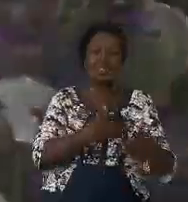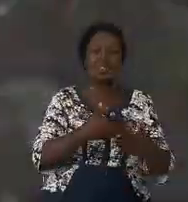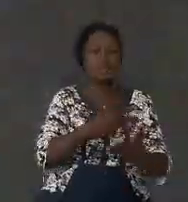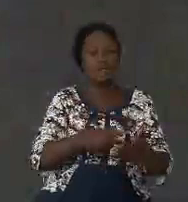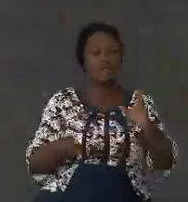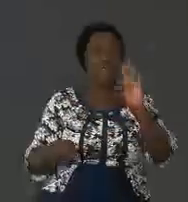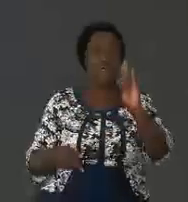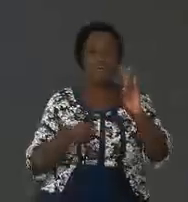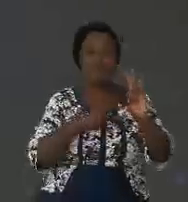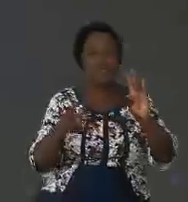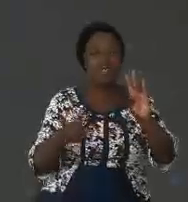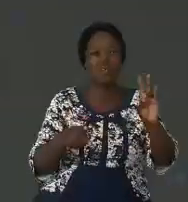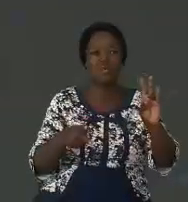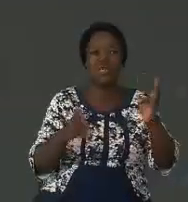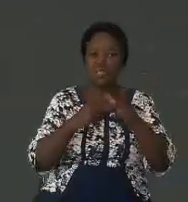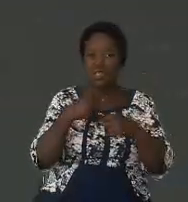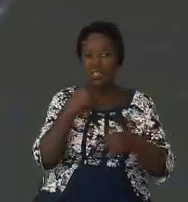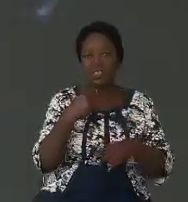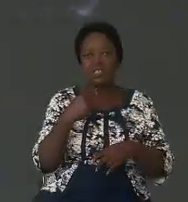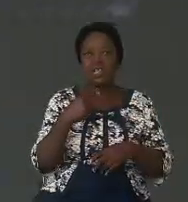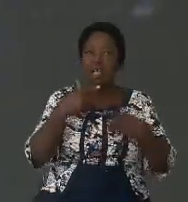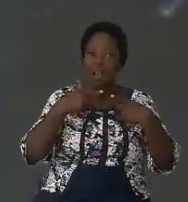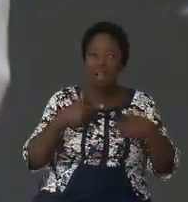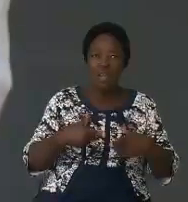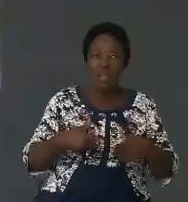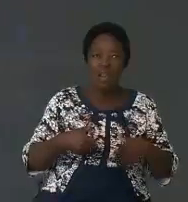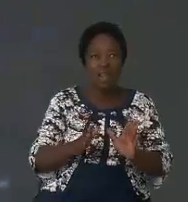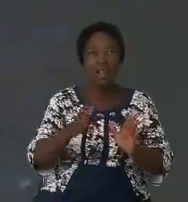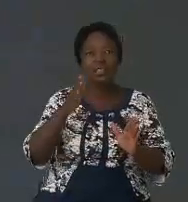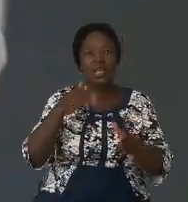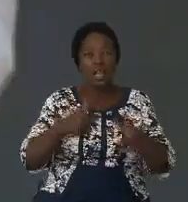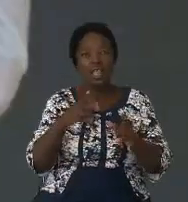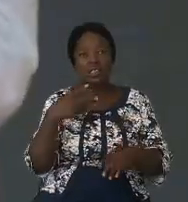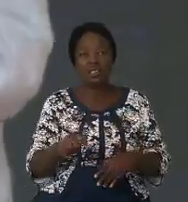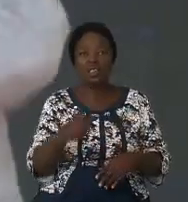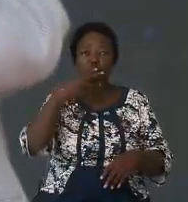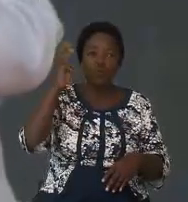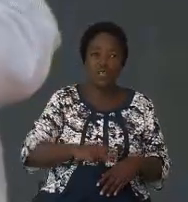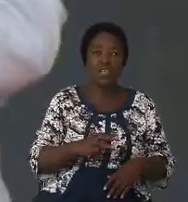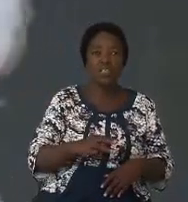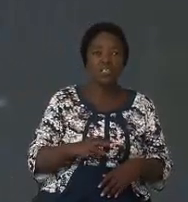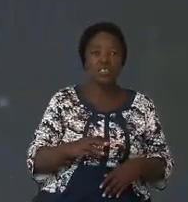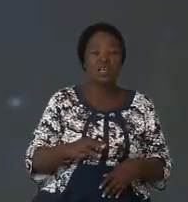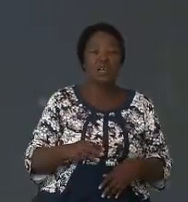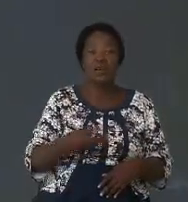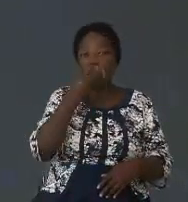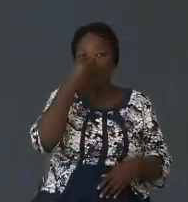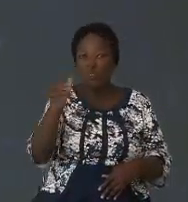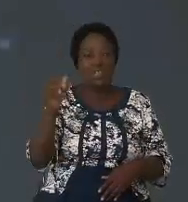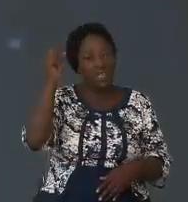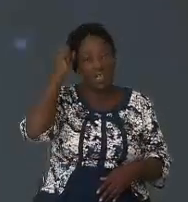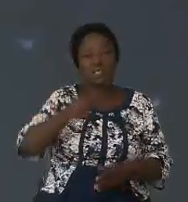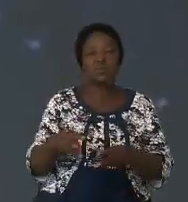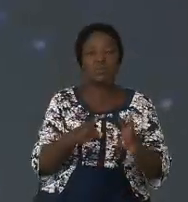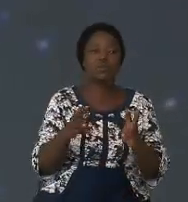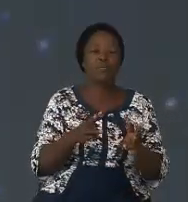him while it's near. Look at verse 7. In verse 7, it says, let the wicked